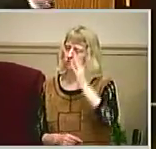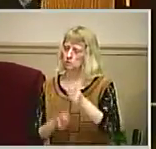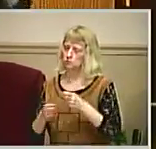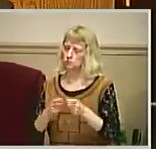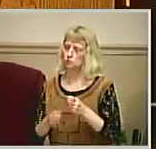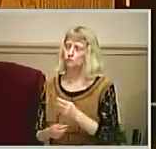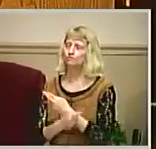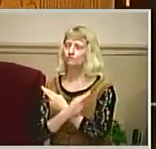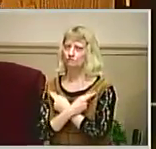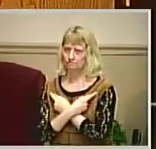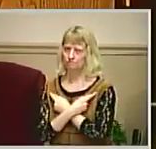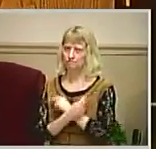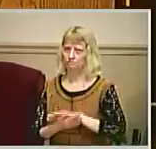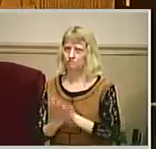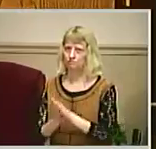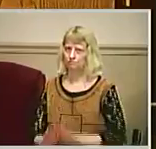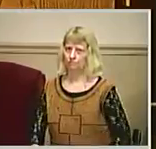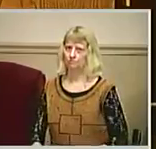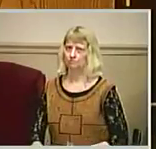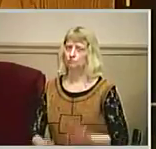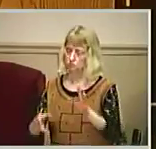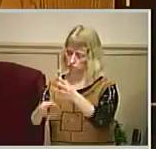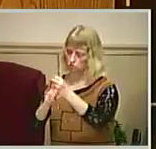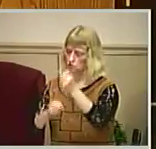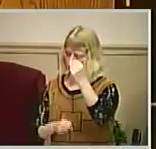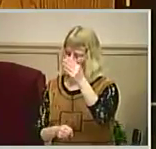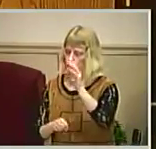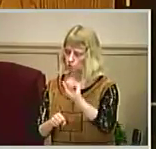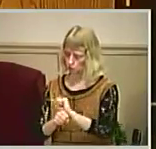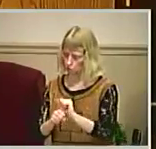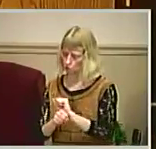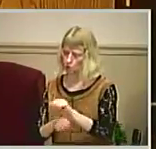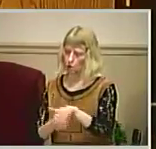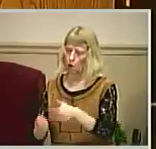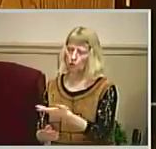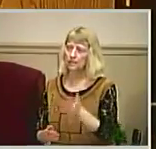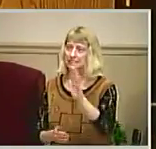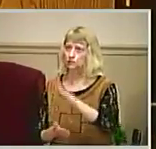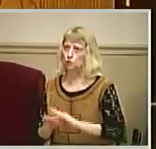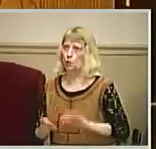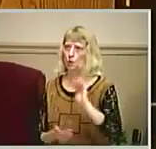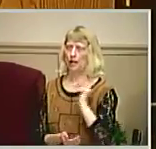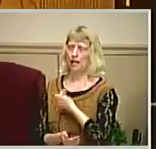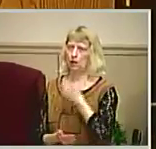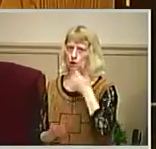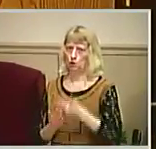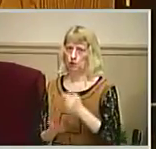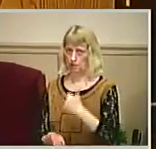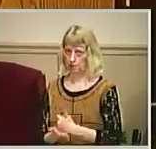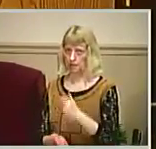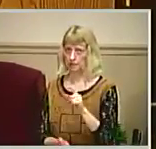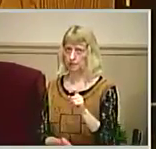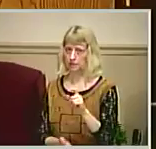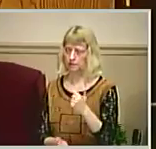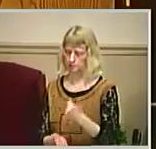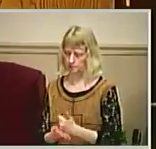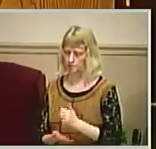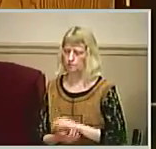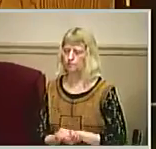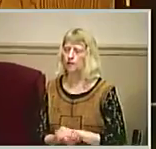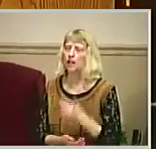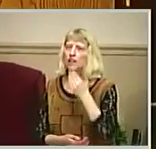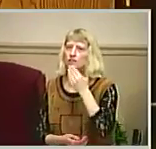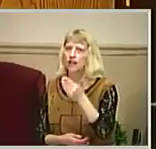can rest peacefully in confidence that God will work all things out for His glory and our good. Amen. And so let's